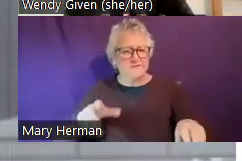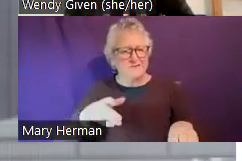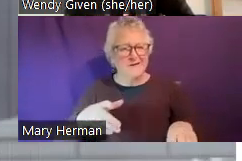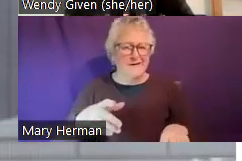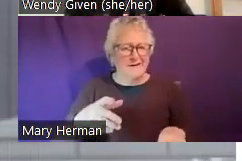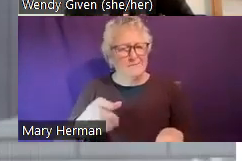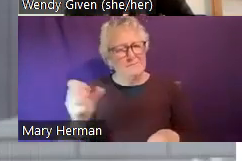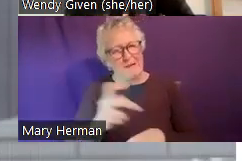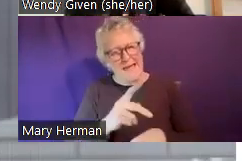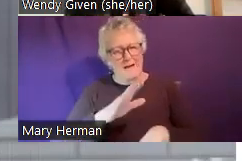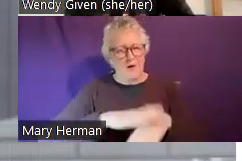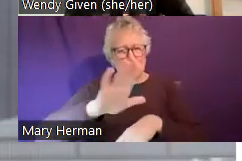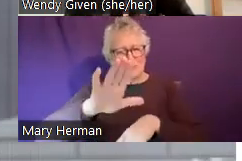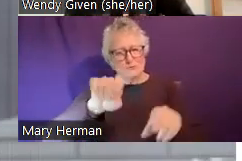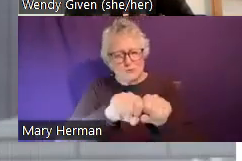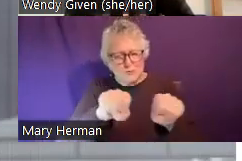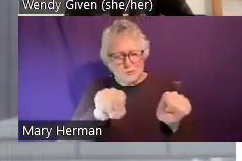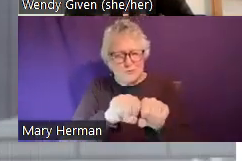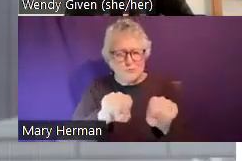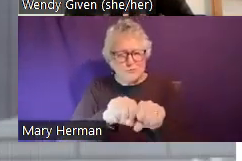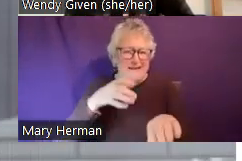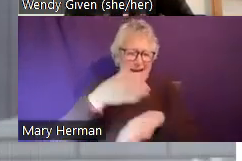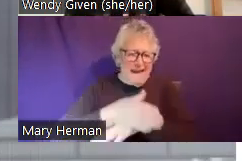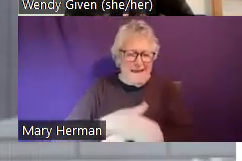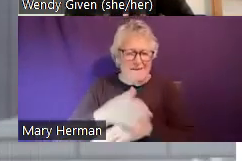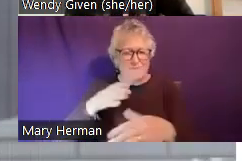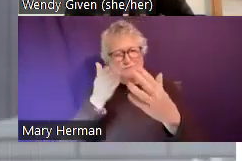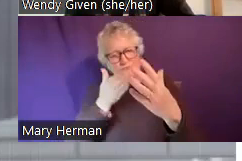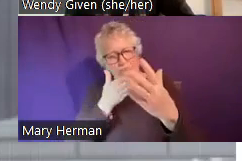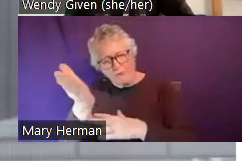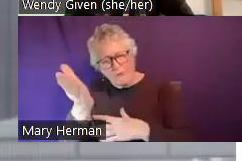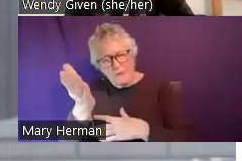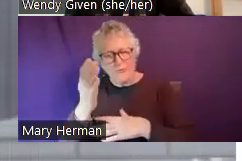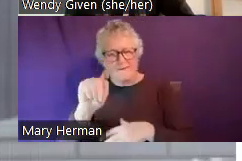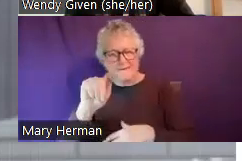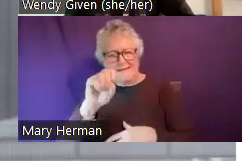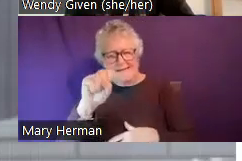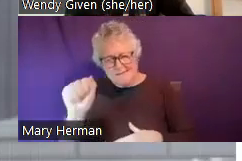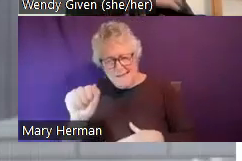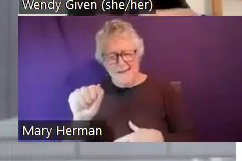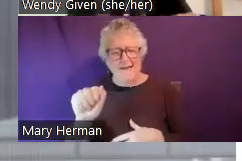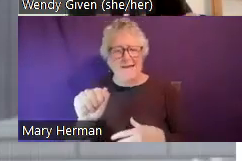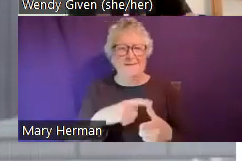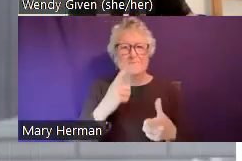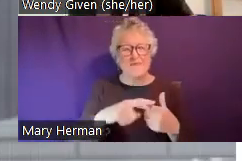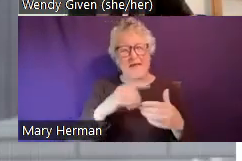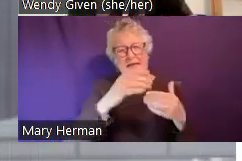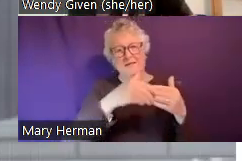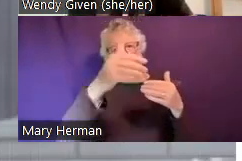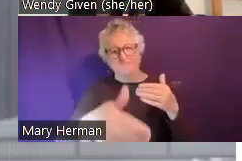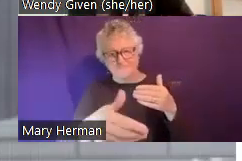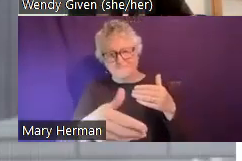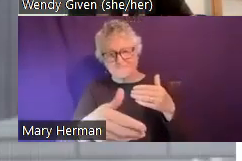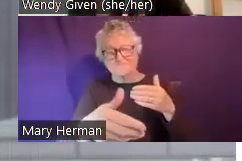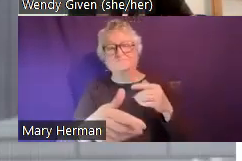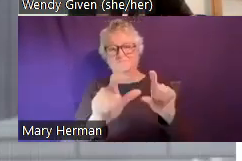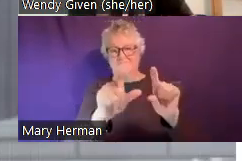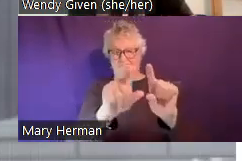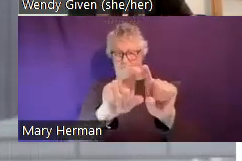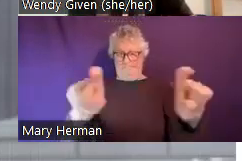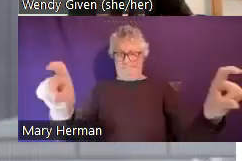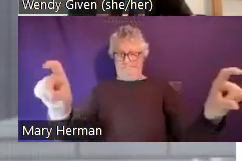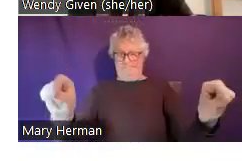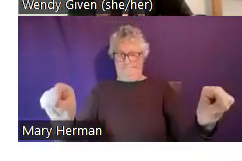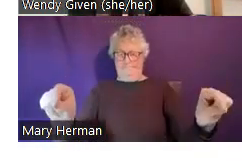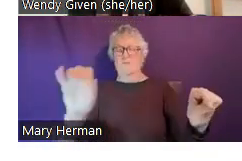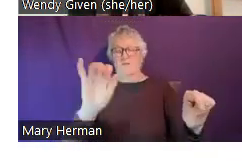see where this pink dotted line is the sort of general area where the suspended work will go.